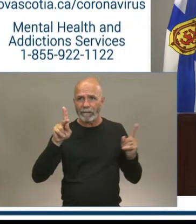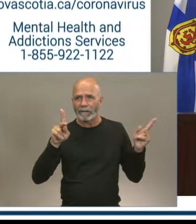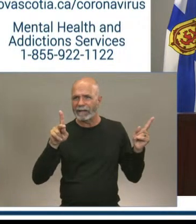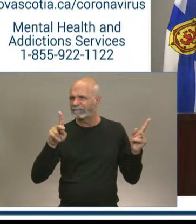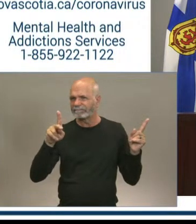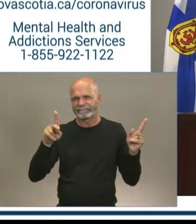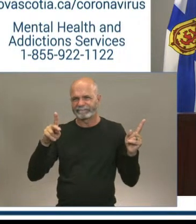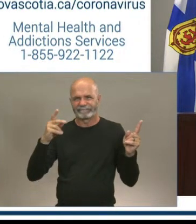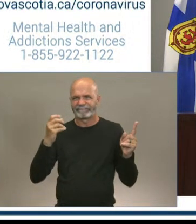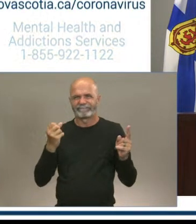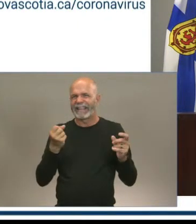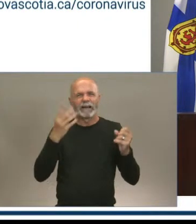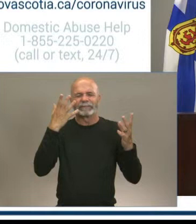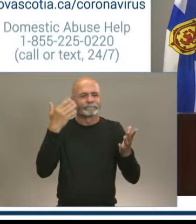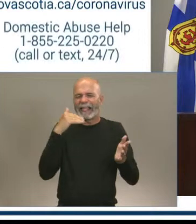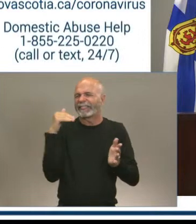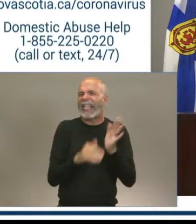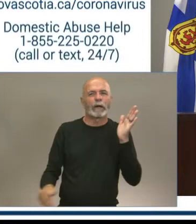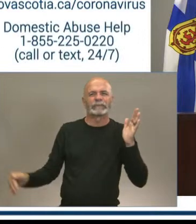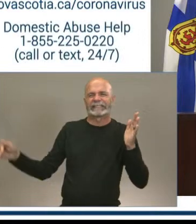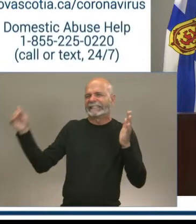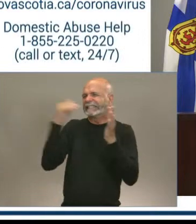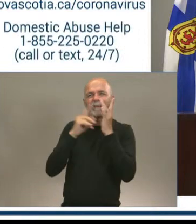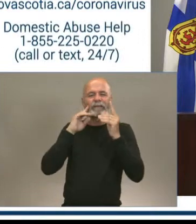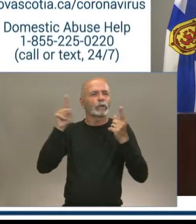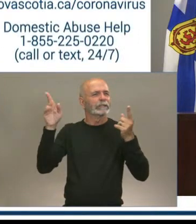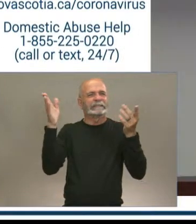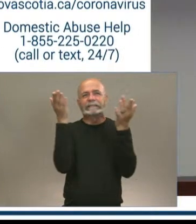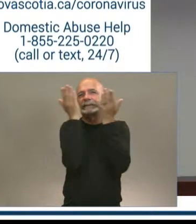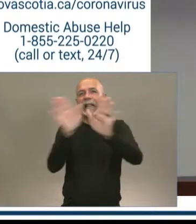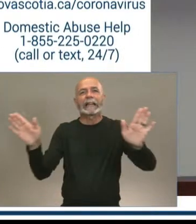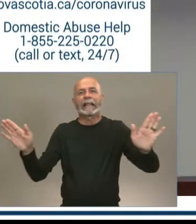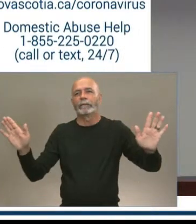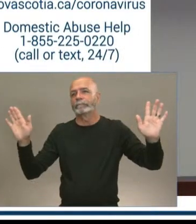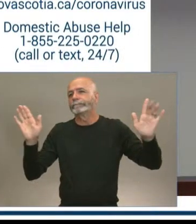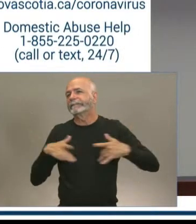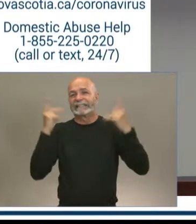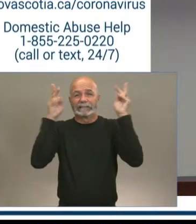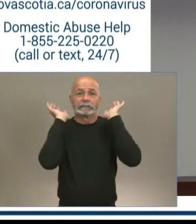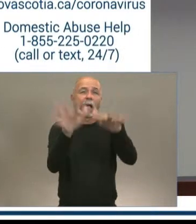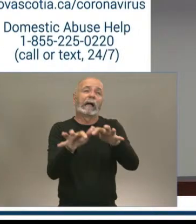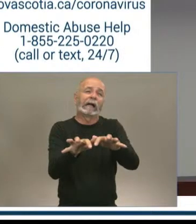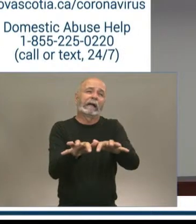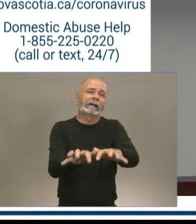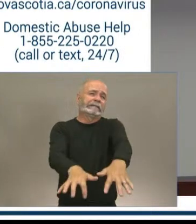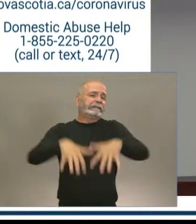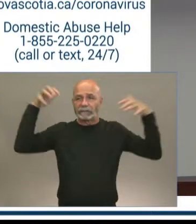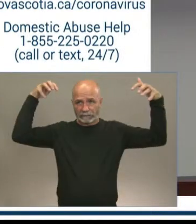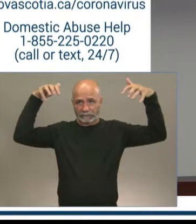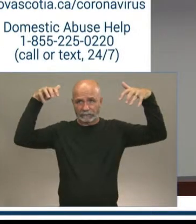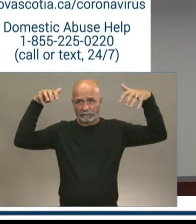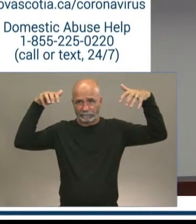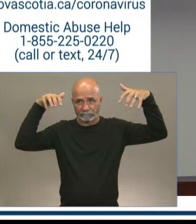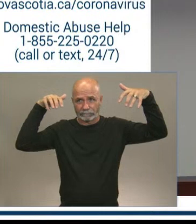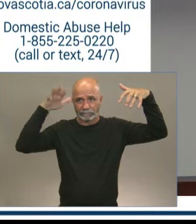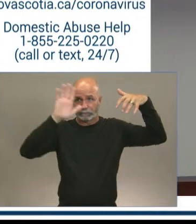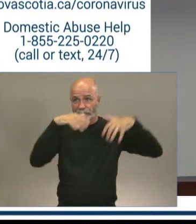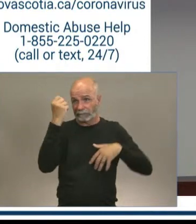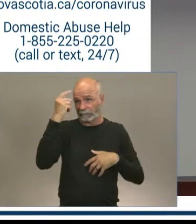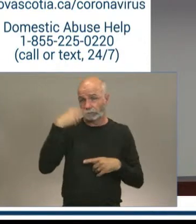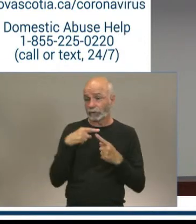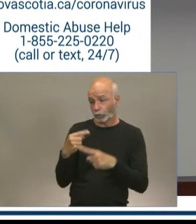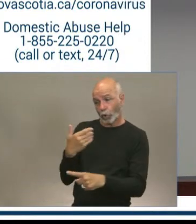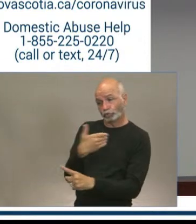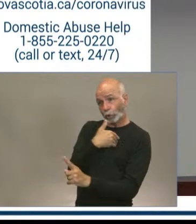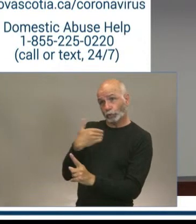Sunday. Well, I think we're doing a kind of on a scale that's in Toronto, right, with more